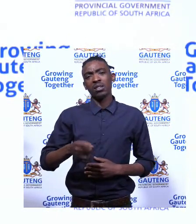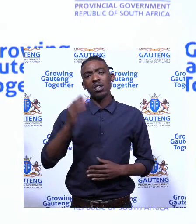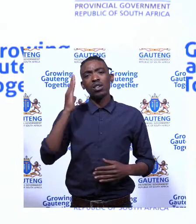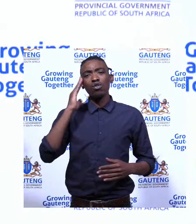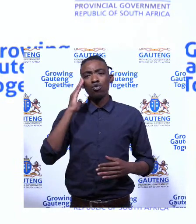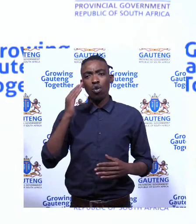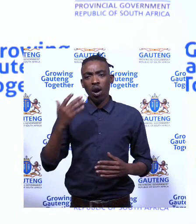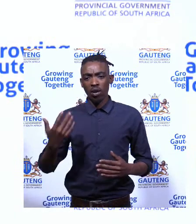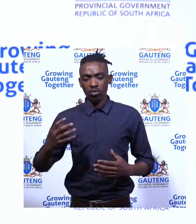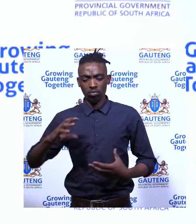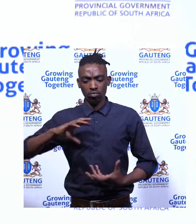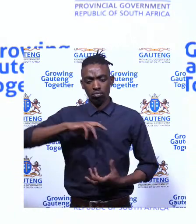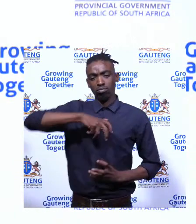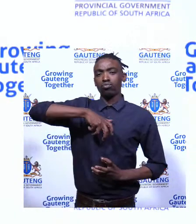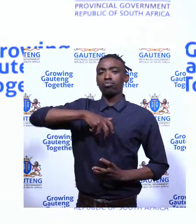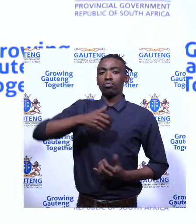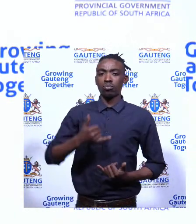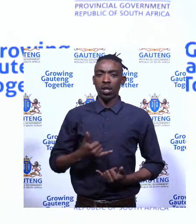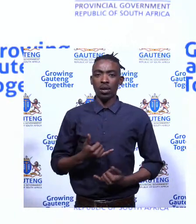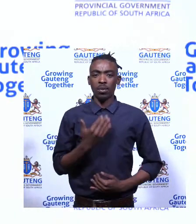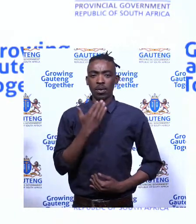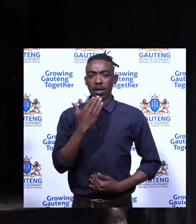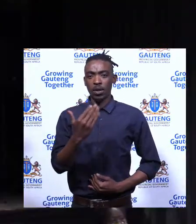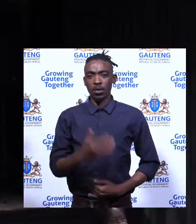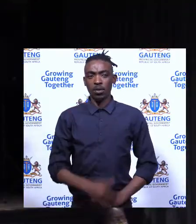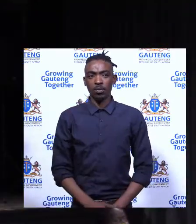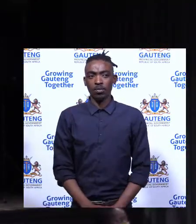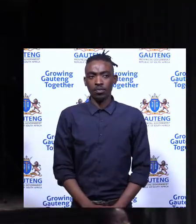changes. Thank you.